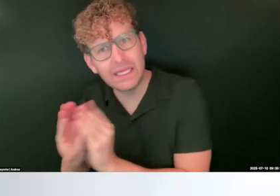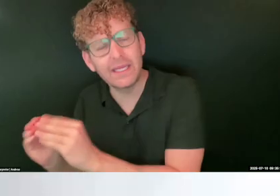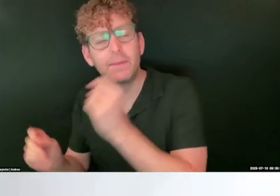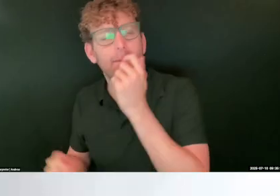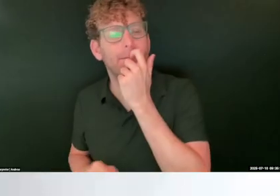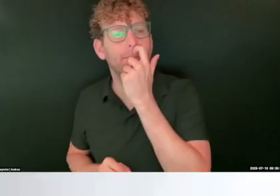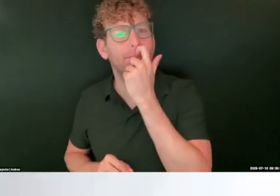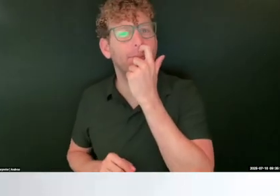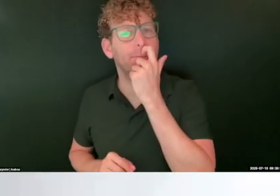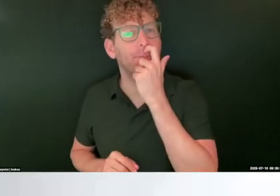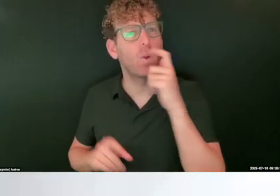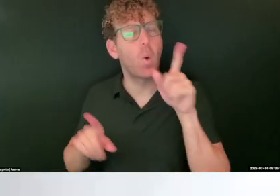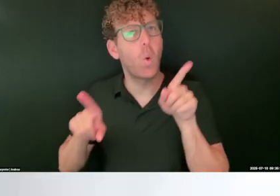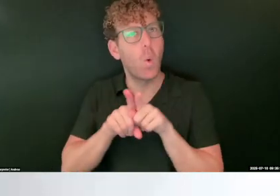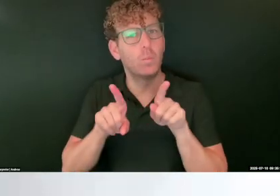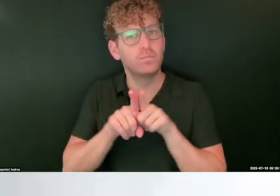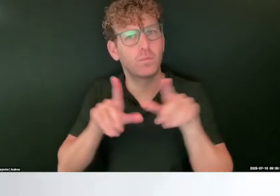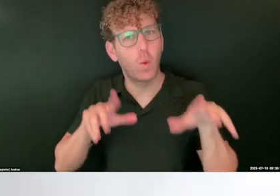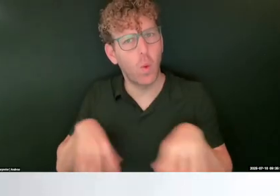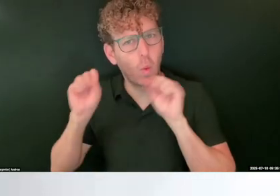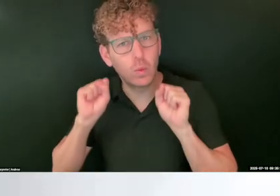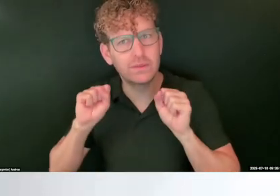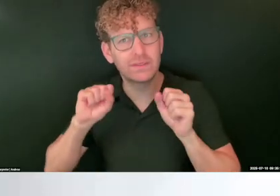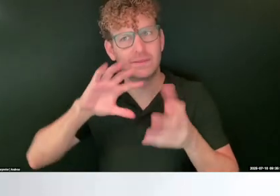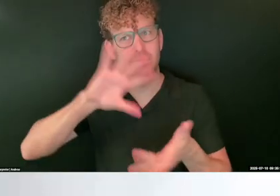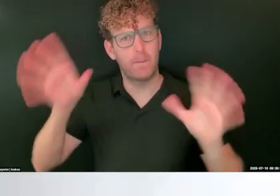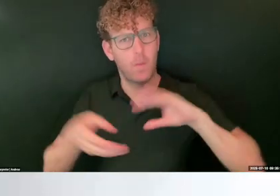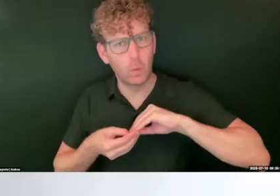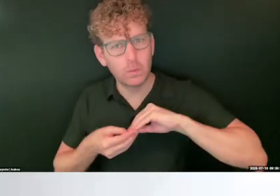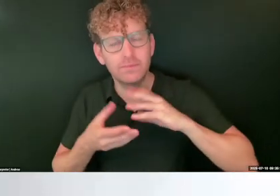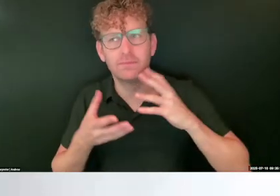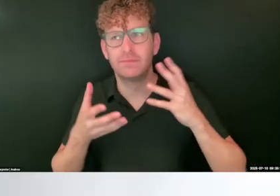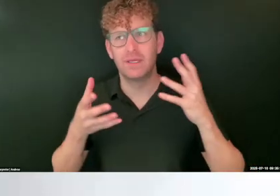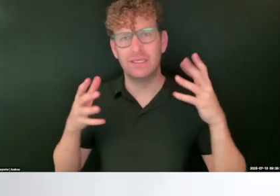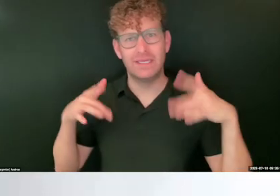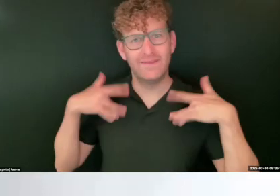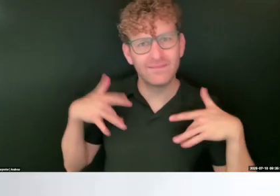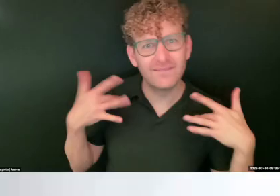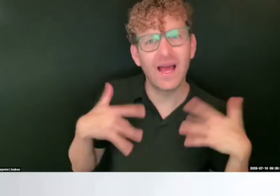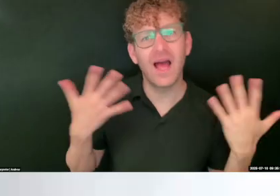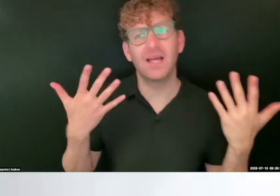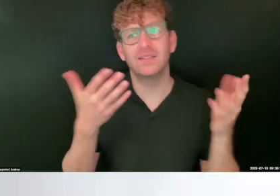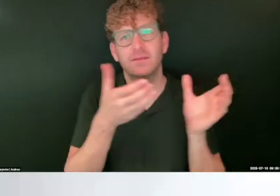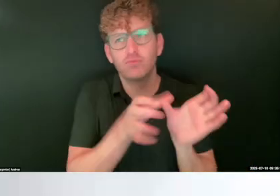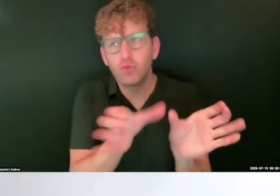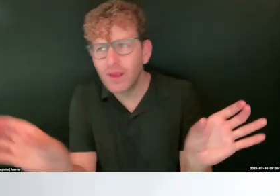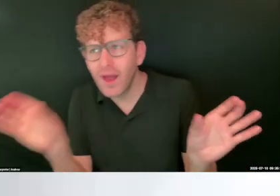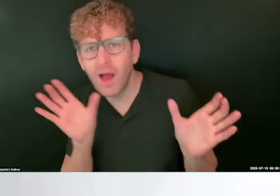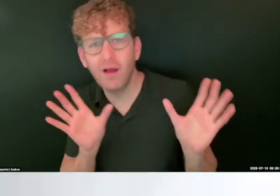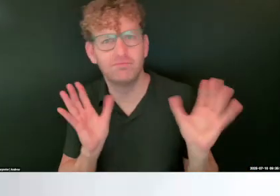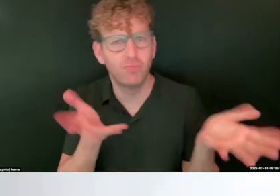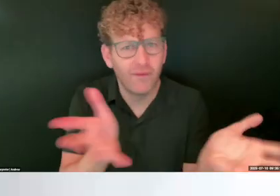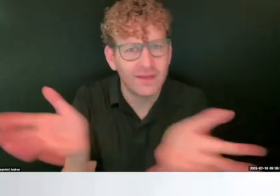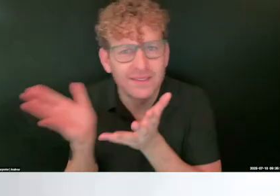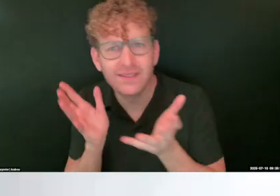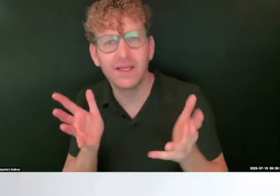program administrators are present. We have also hosted symposium events with breakout conversations and hosted space